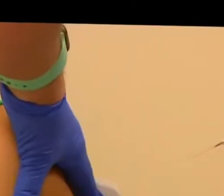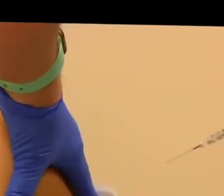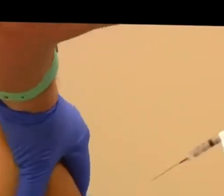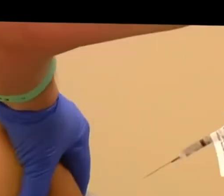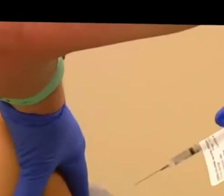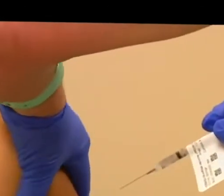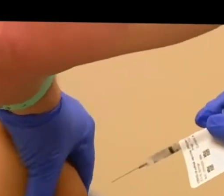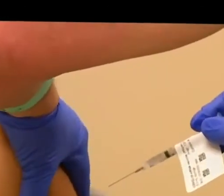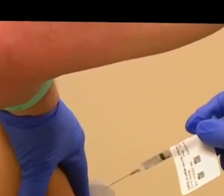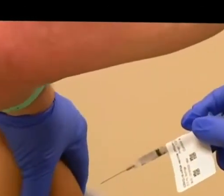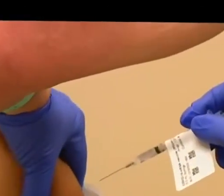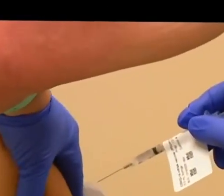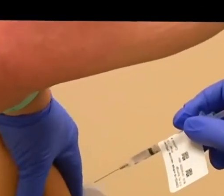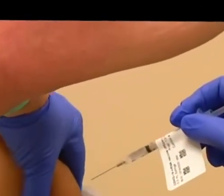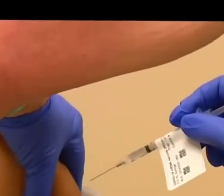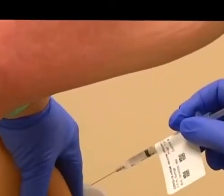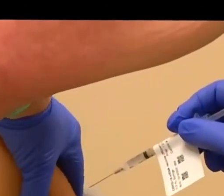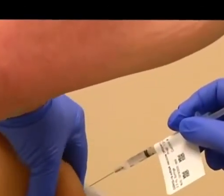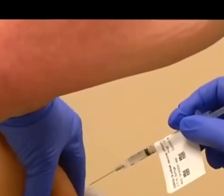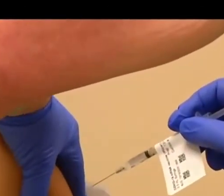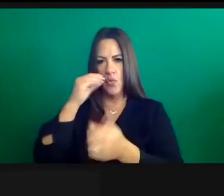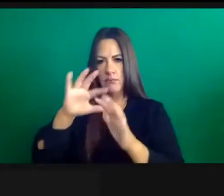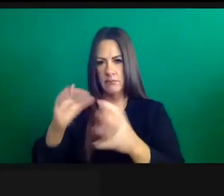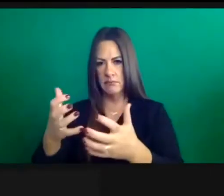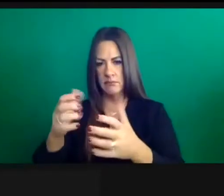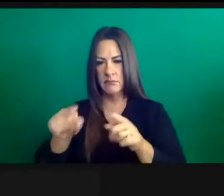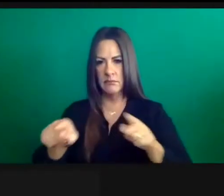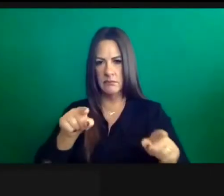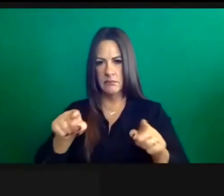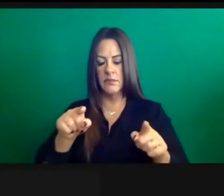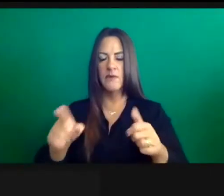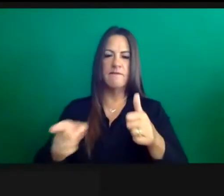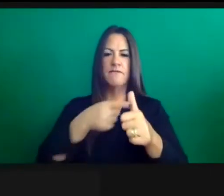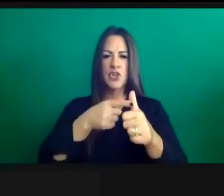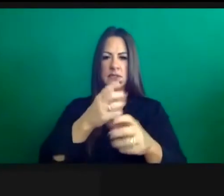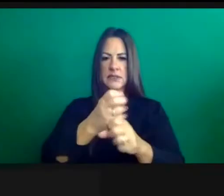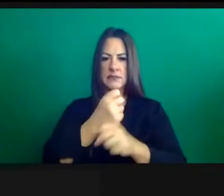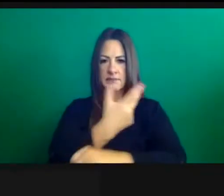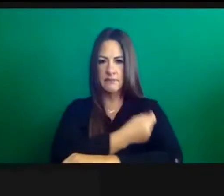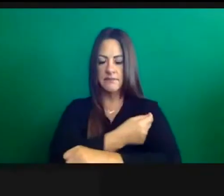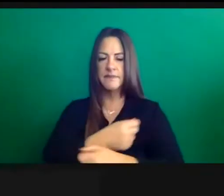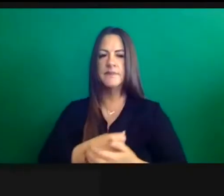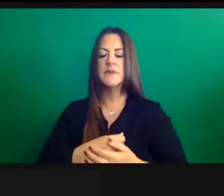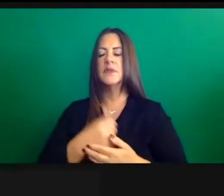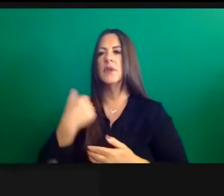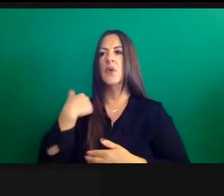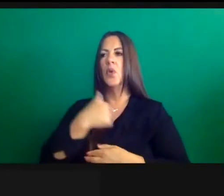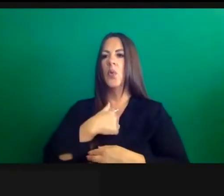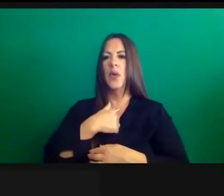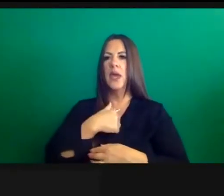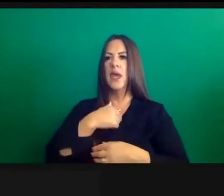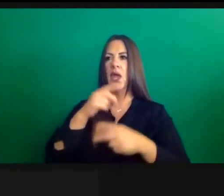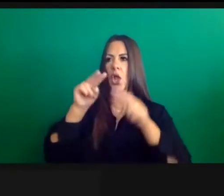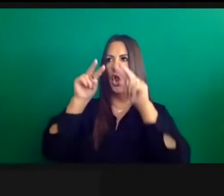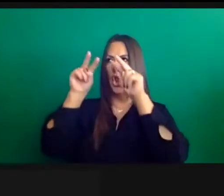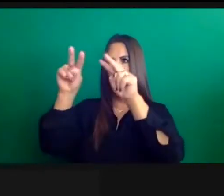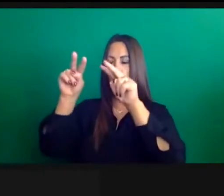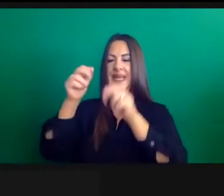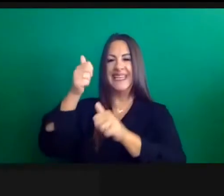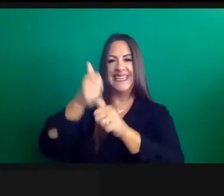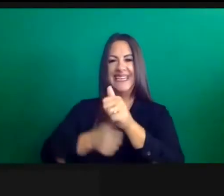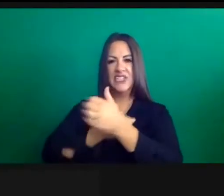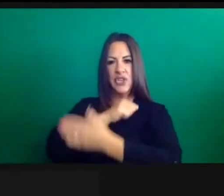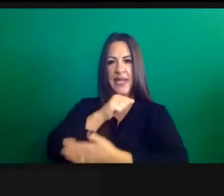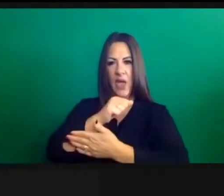That's healthcare workers and long-term care residents. Proportion in the state of those individuals in each county. So if you're